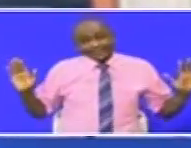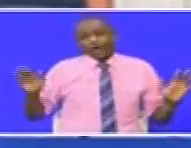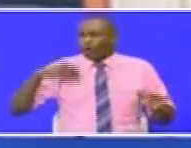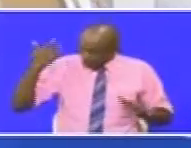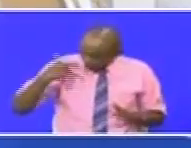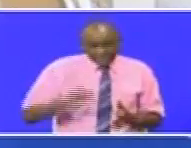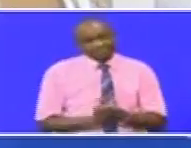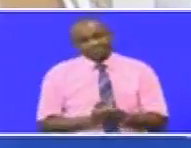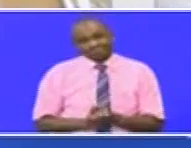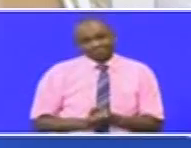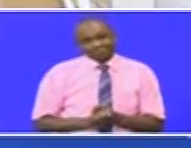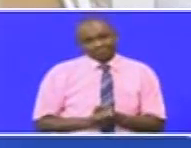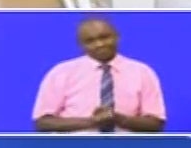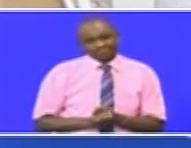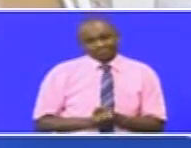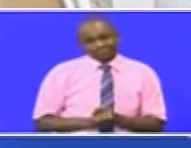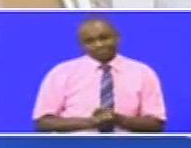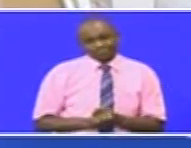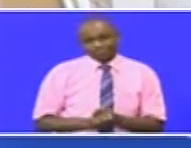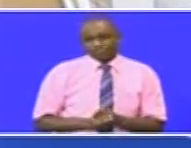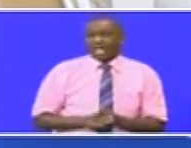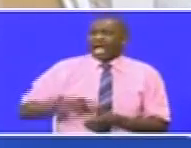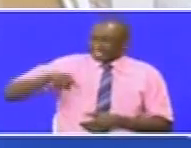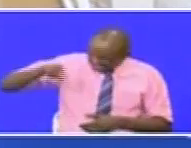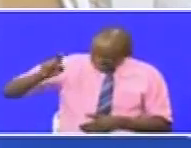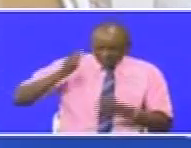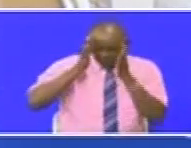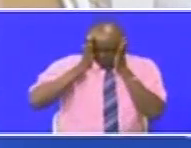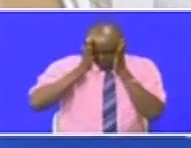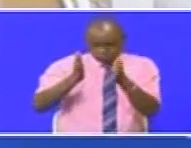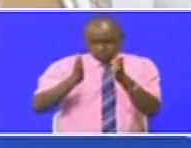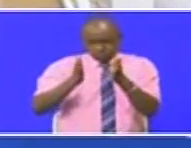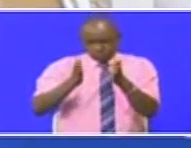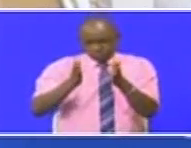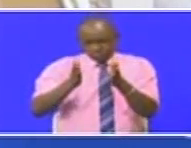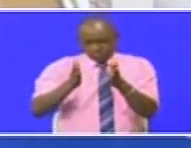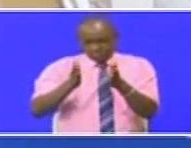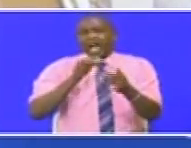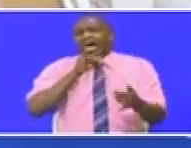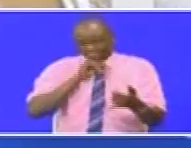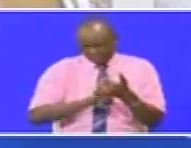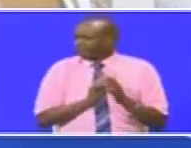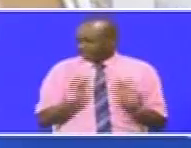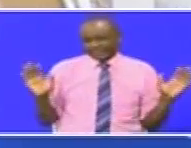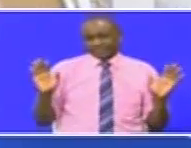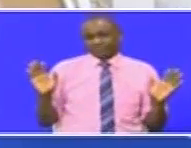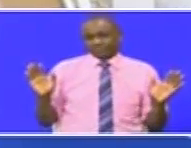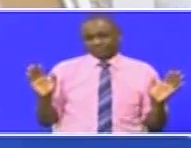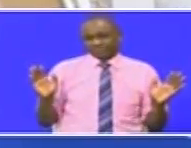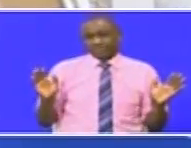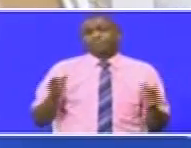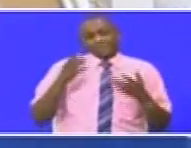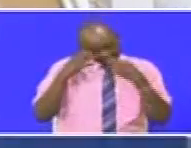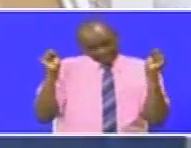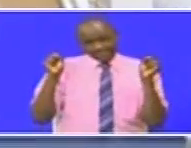all costs. Her devotion to her husband, the